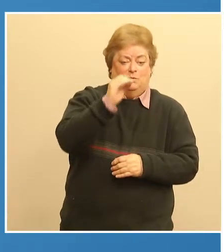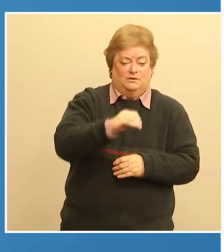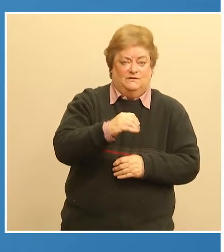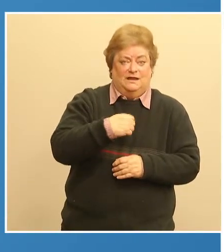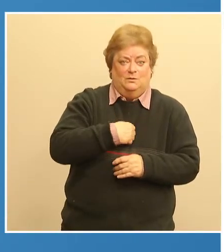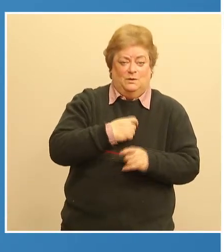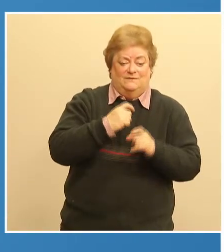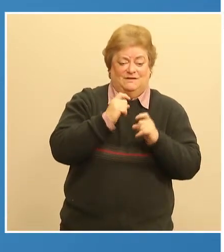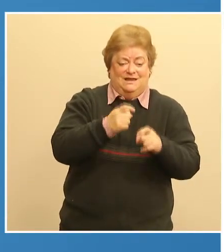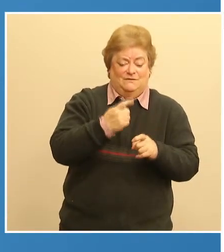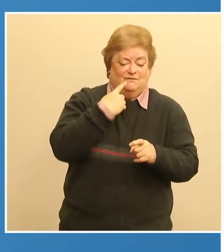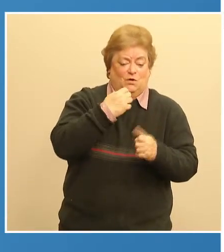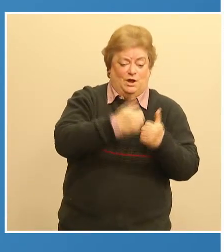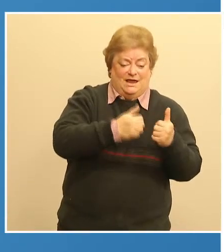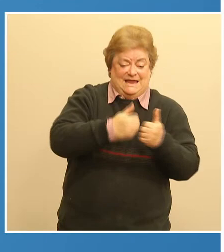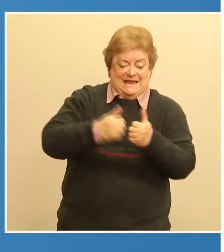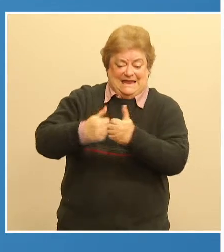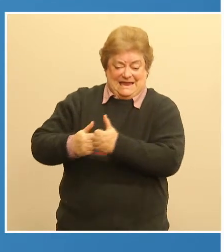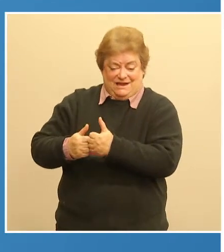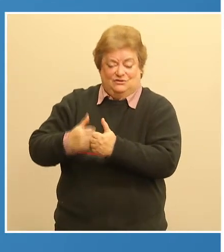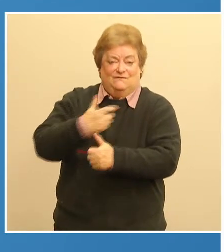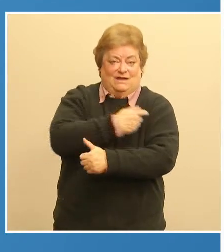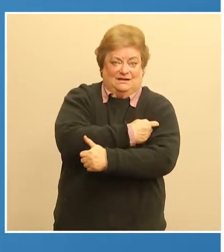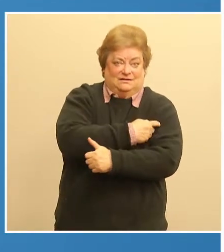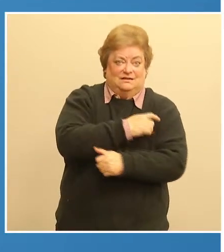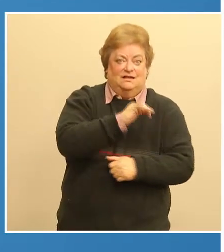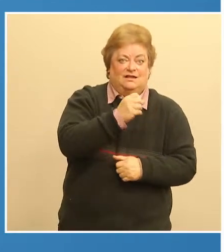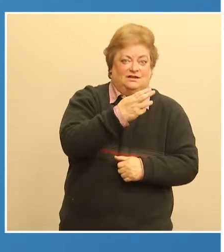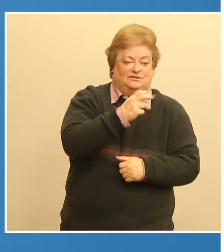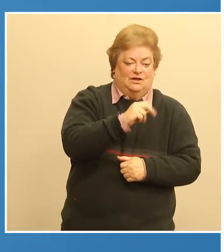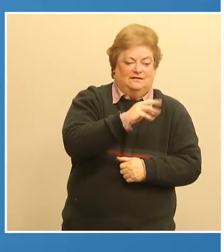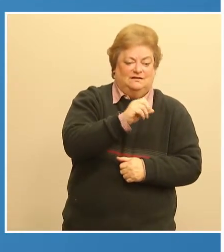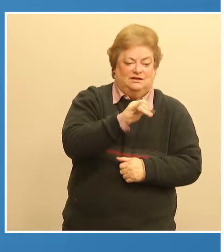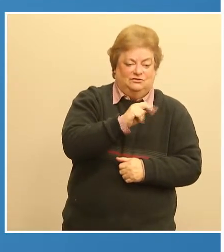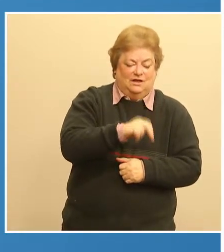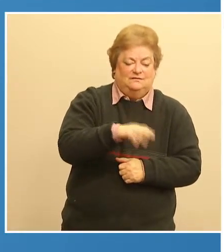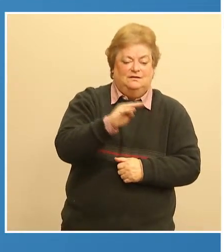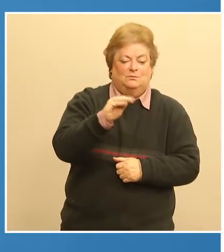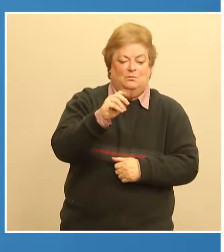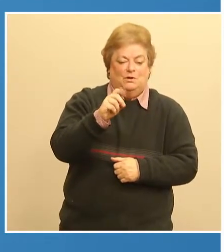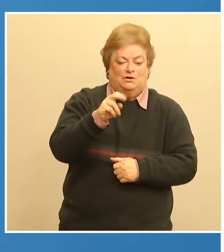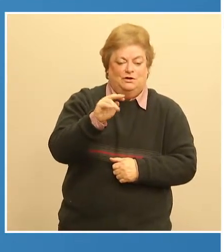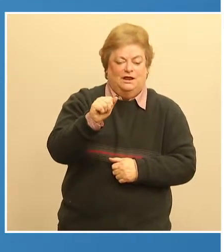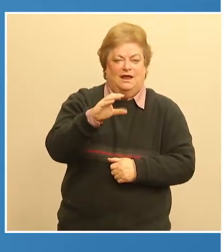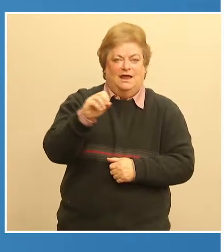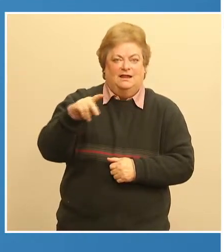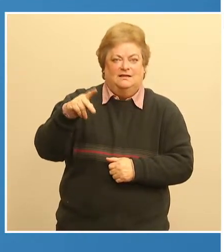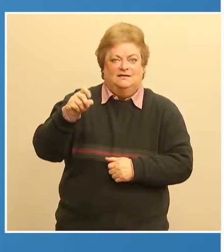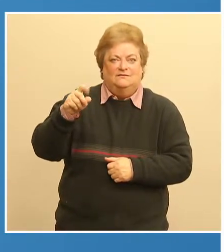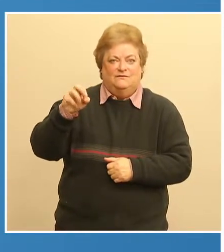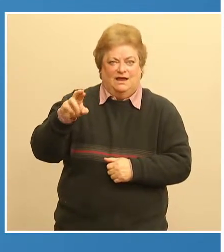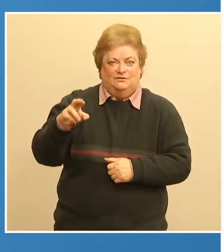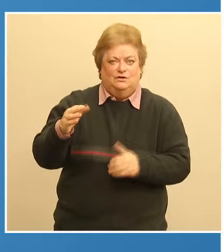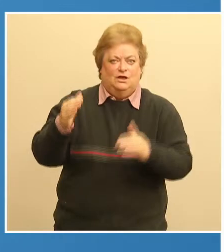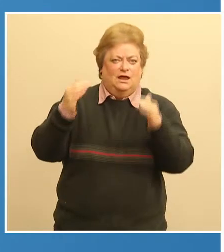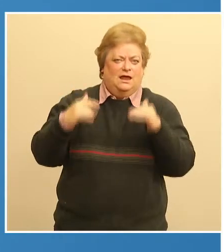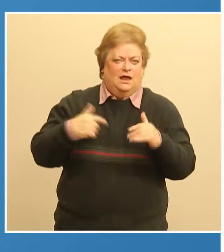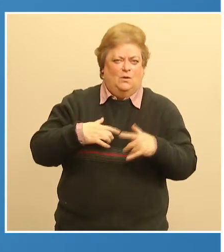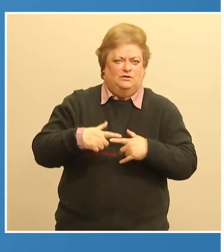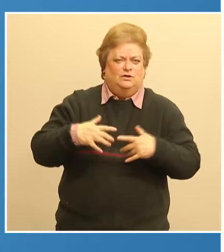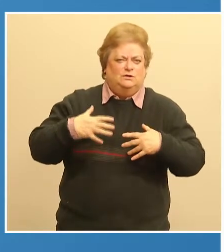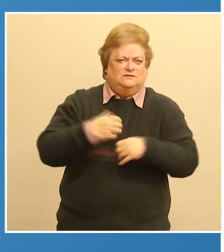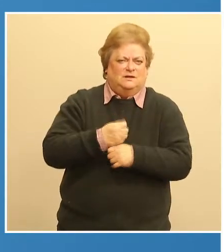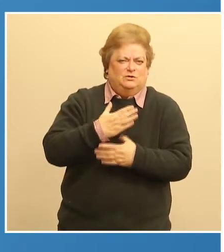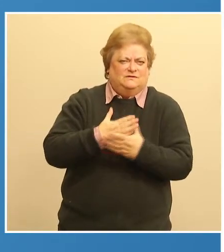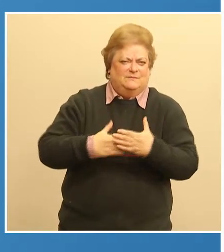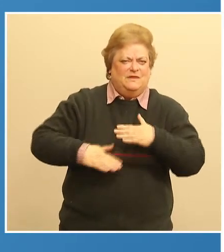each manufacturer, Johnson & Johnson, Moderna, or Pfizer. Next, I'd like to summarize some